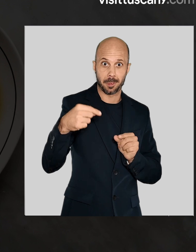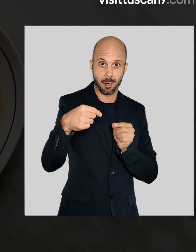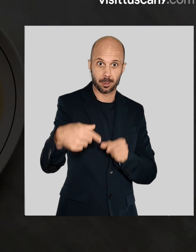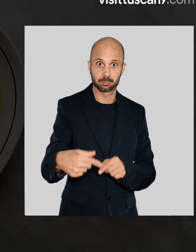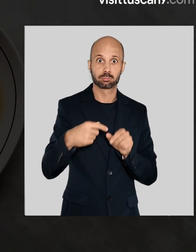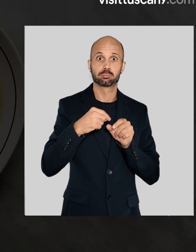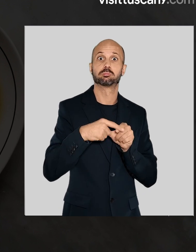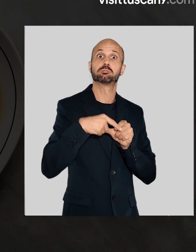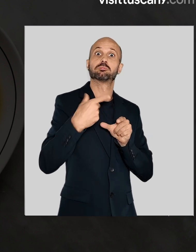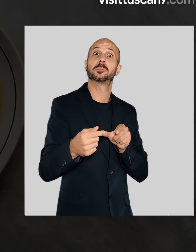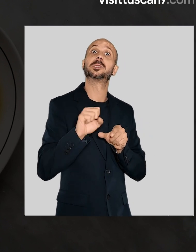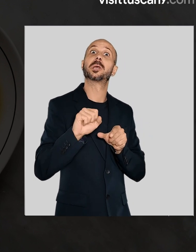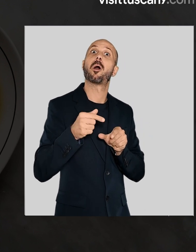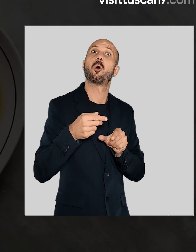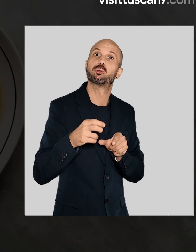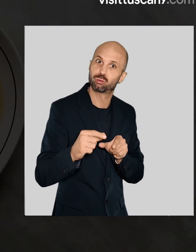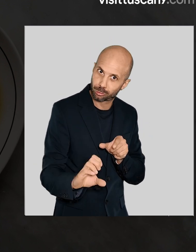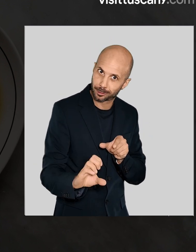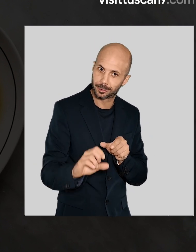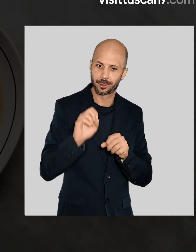Heat the olive oil.